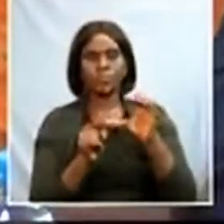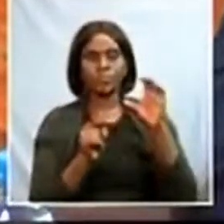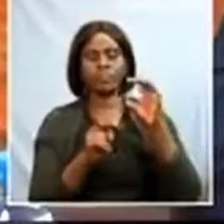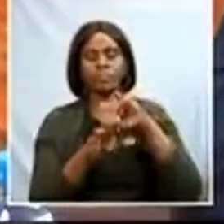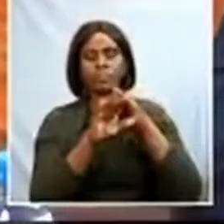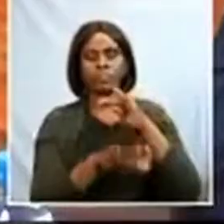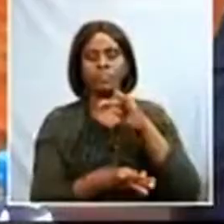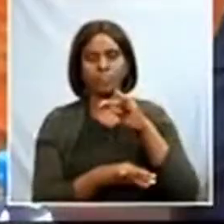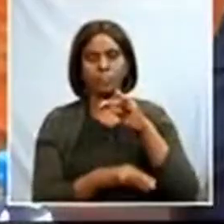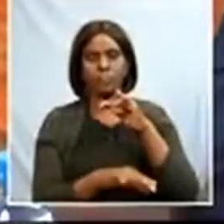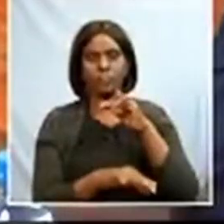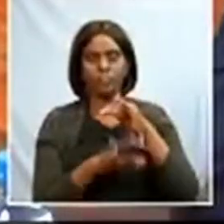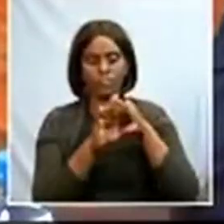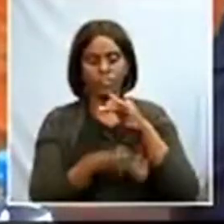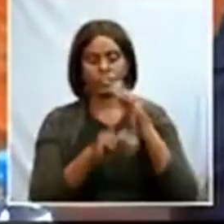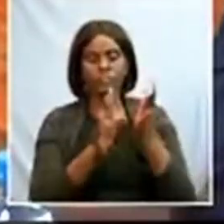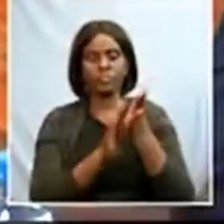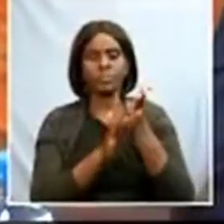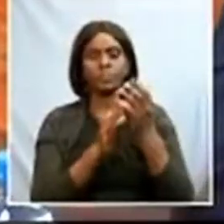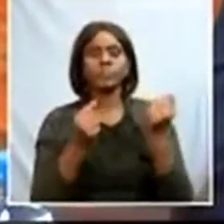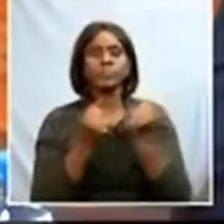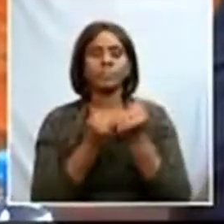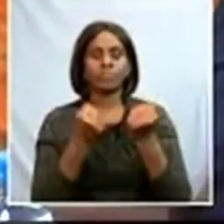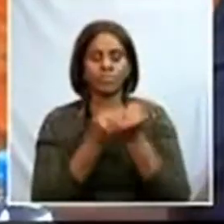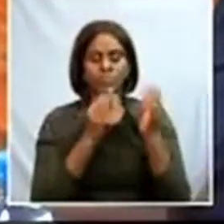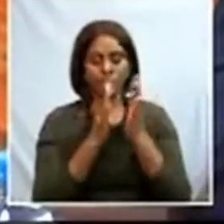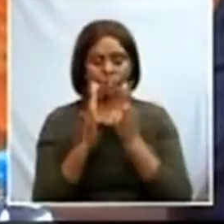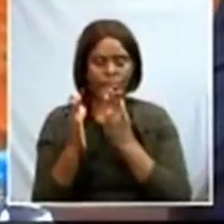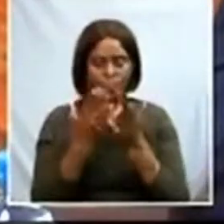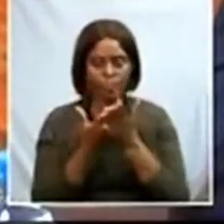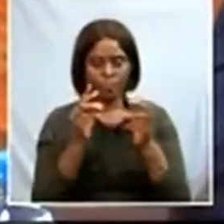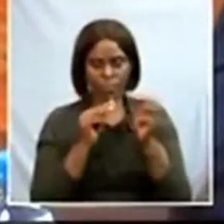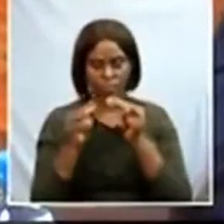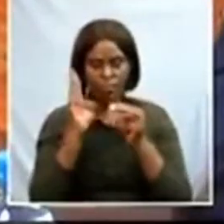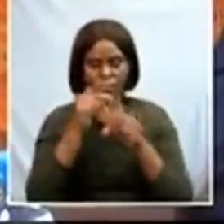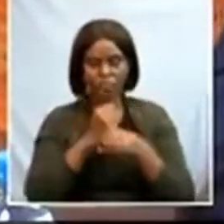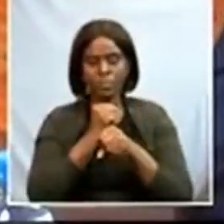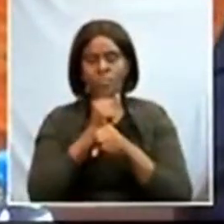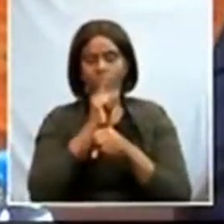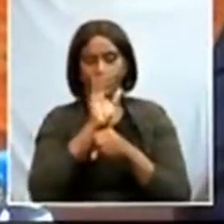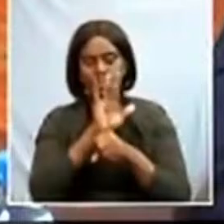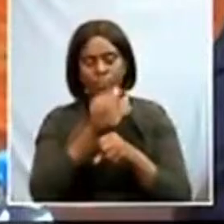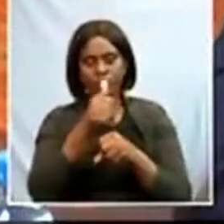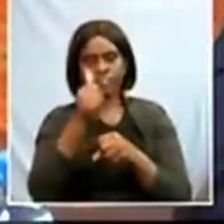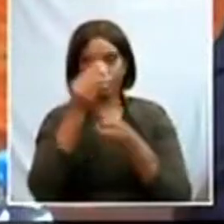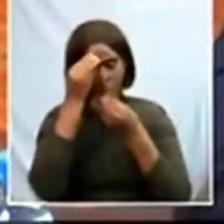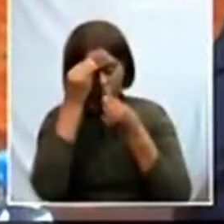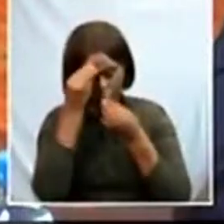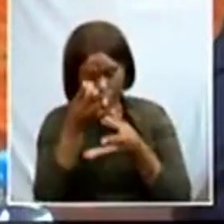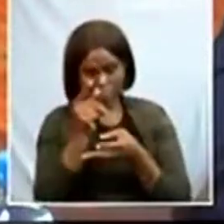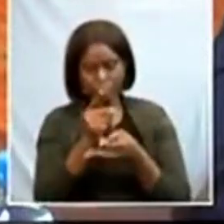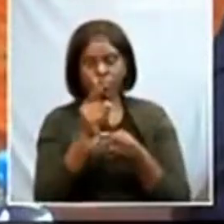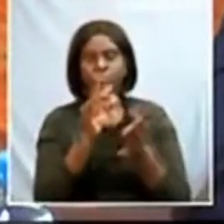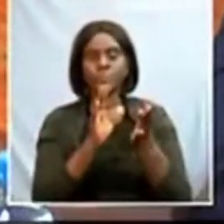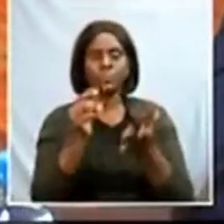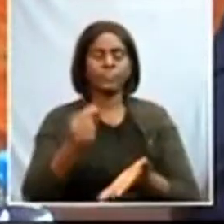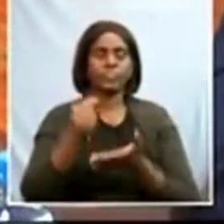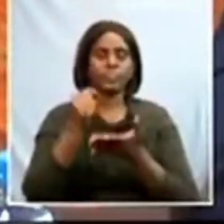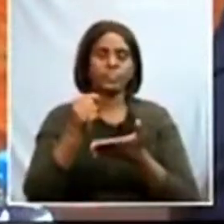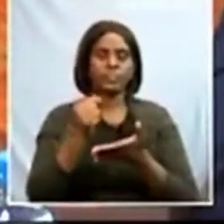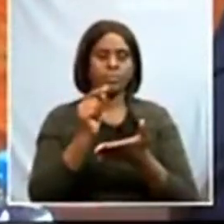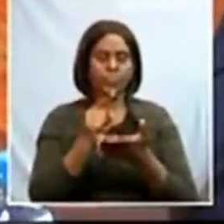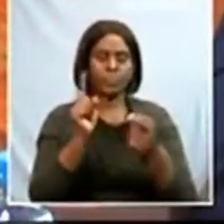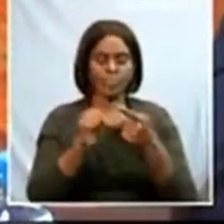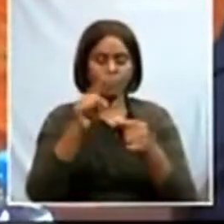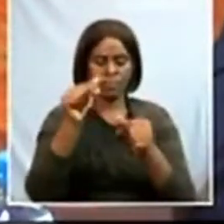under bursaries. The major measure, management to ensure that the adherence of budget allocation